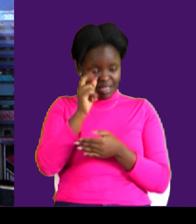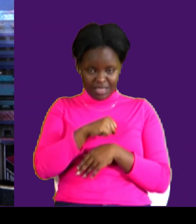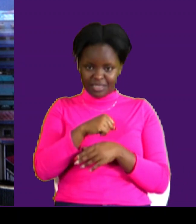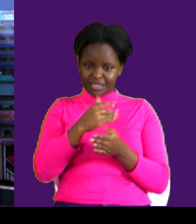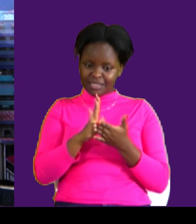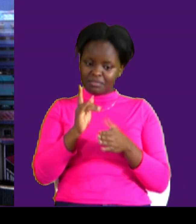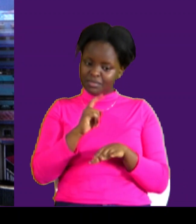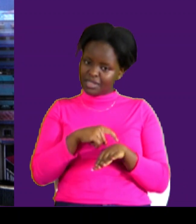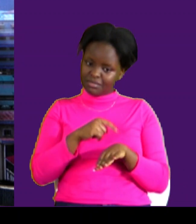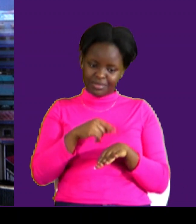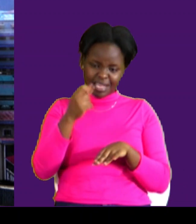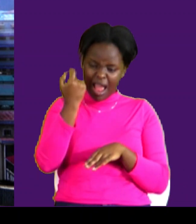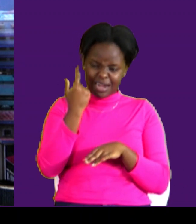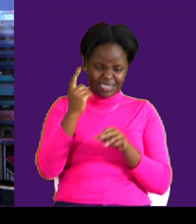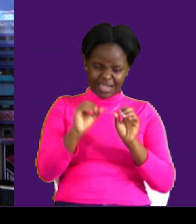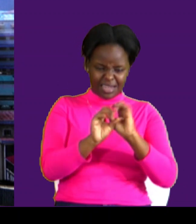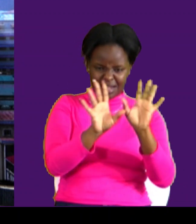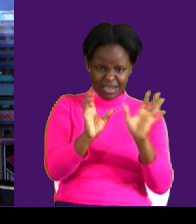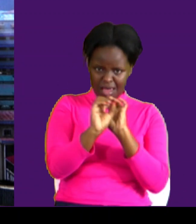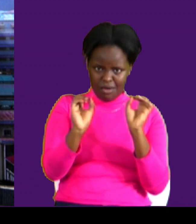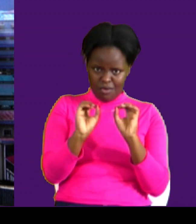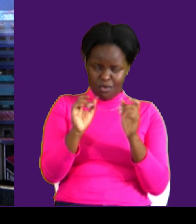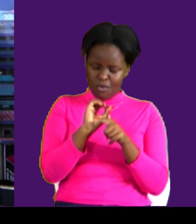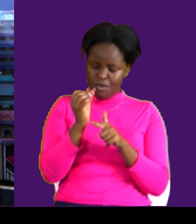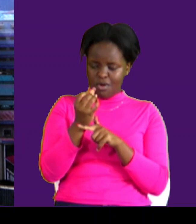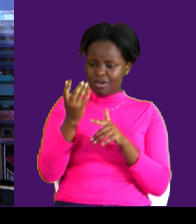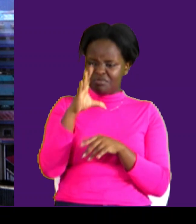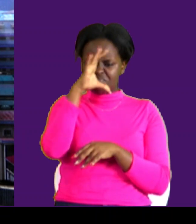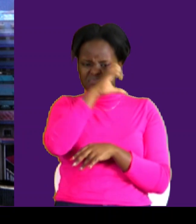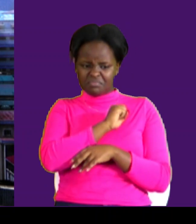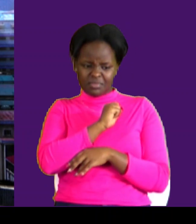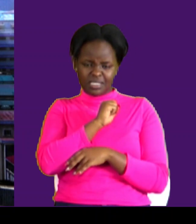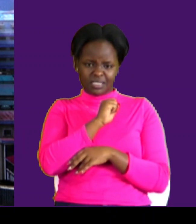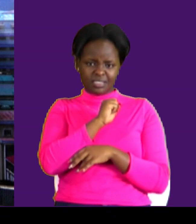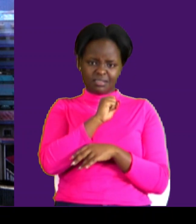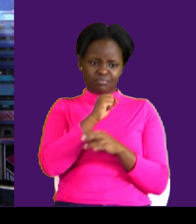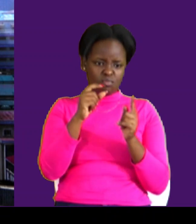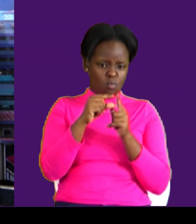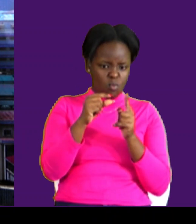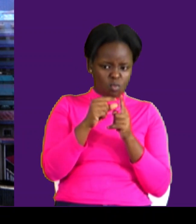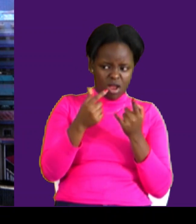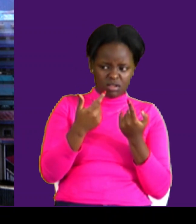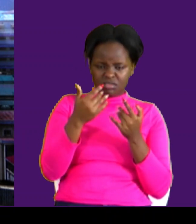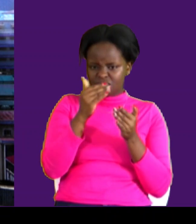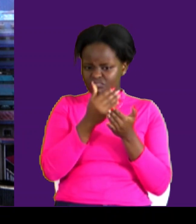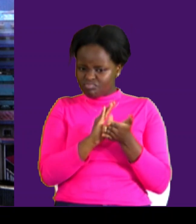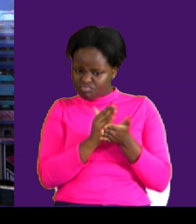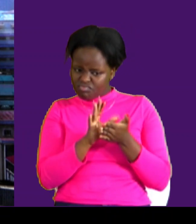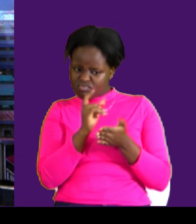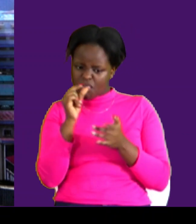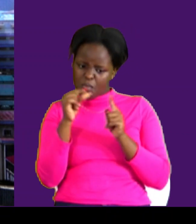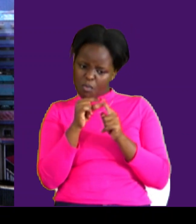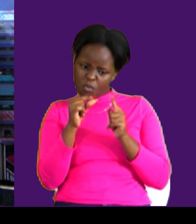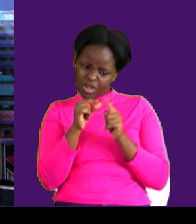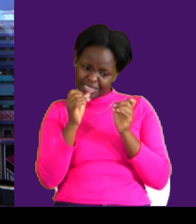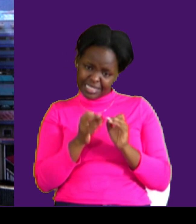not understand very well, or you missed some part of the commentary, if